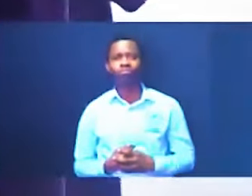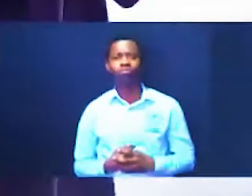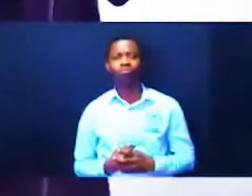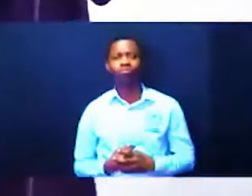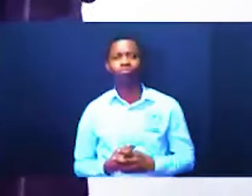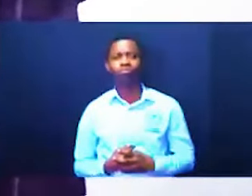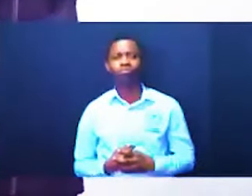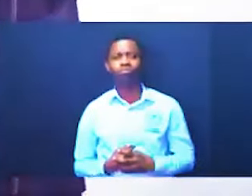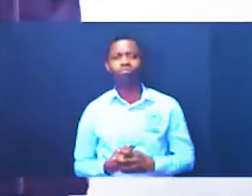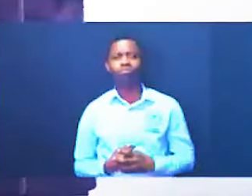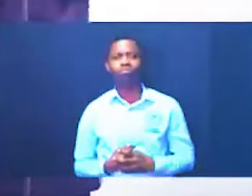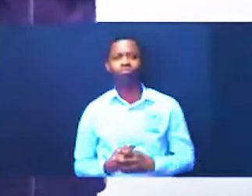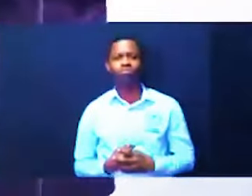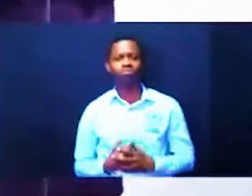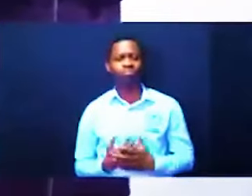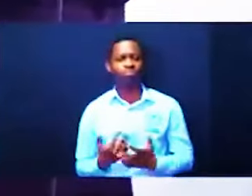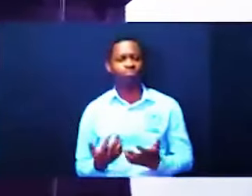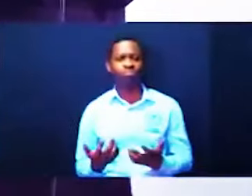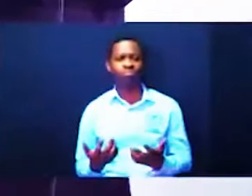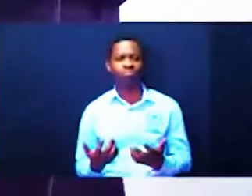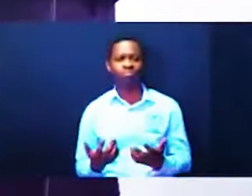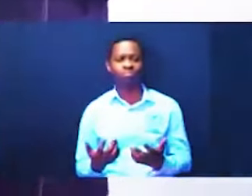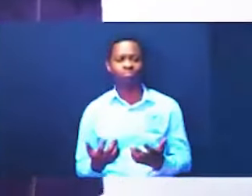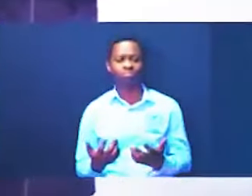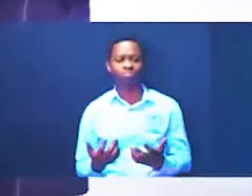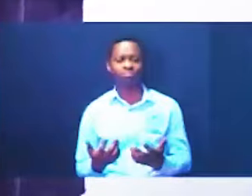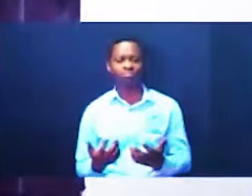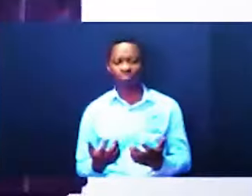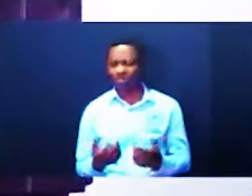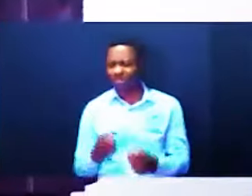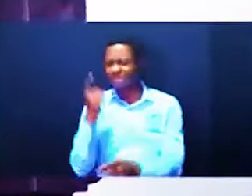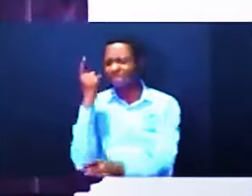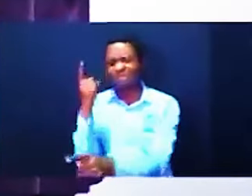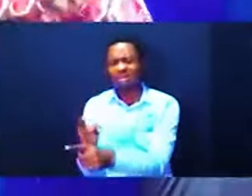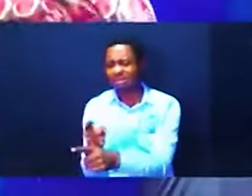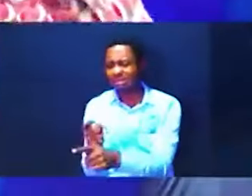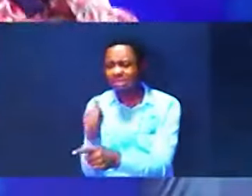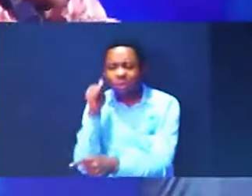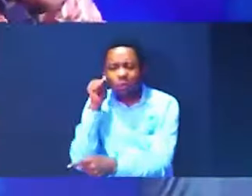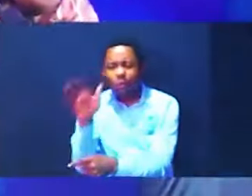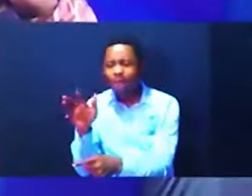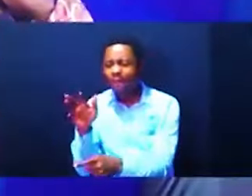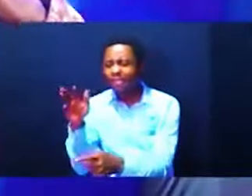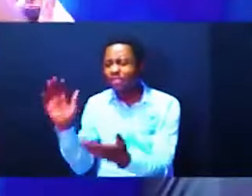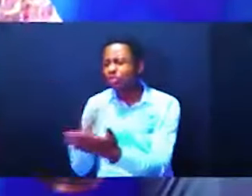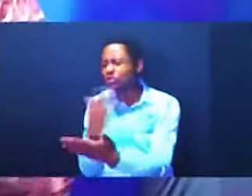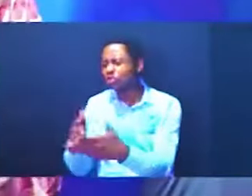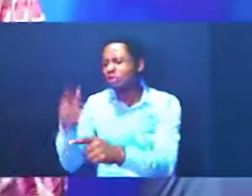a first one. Now, look at a song that women, some women are singing.